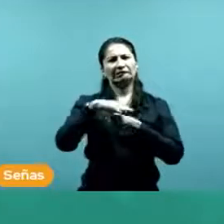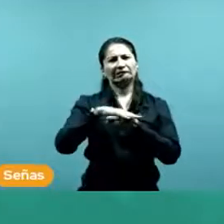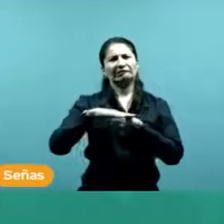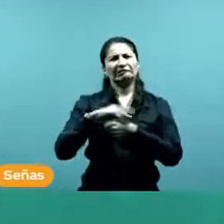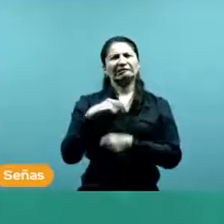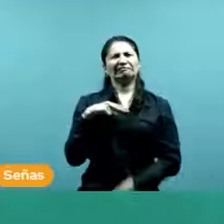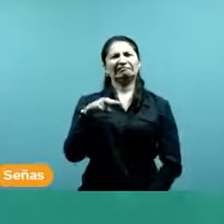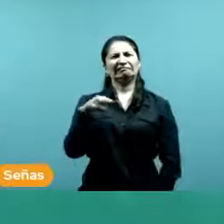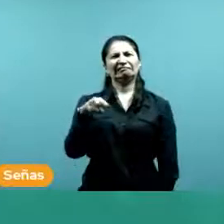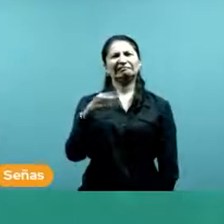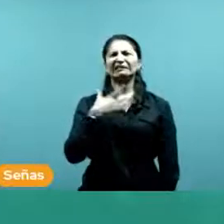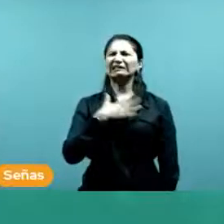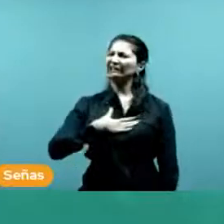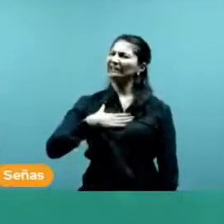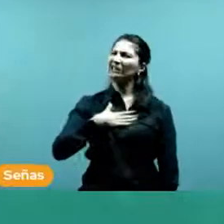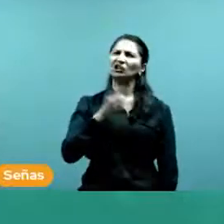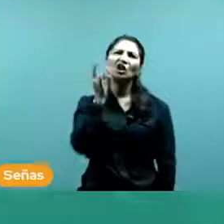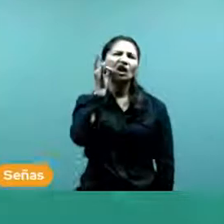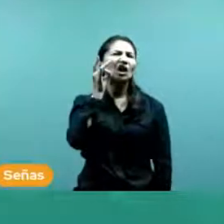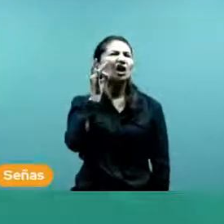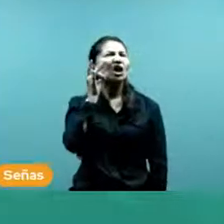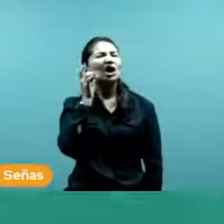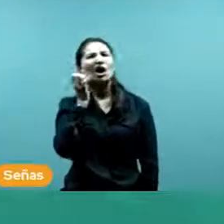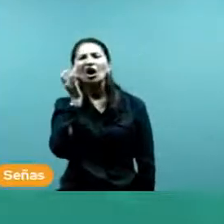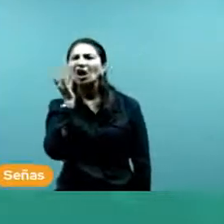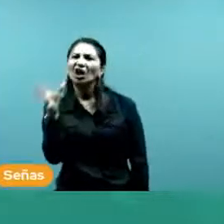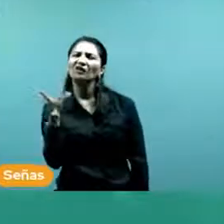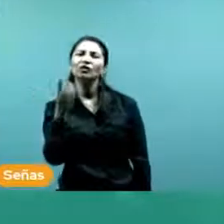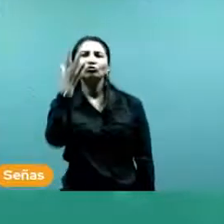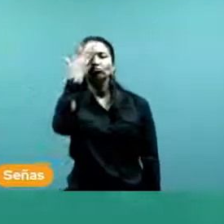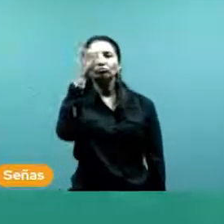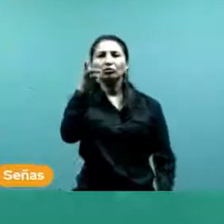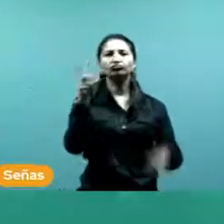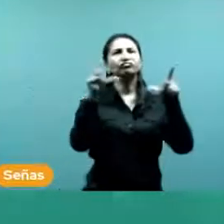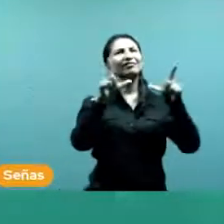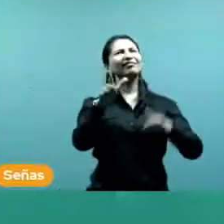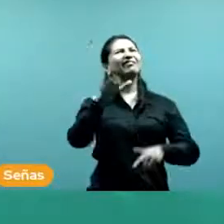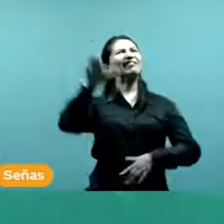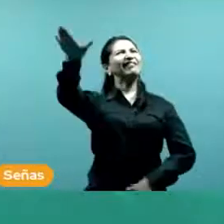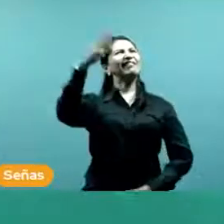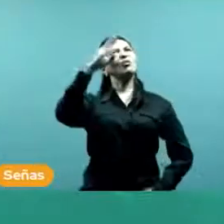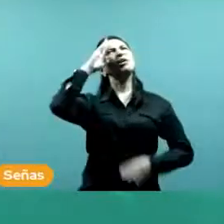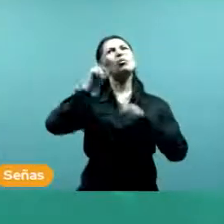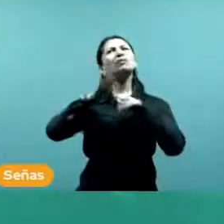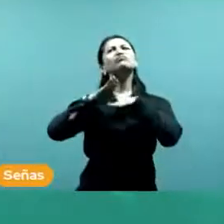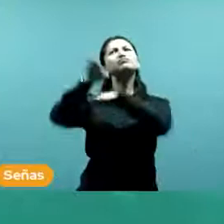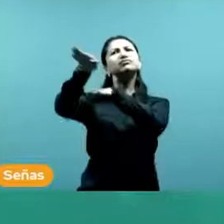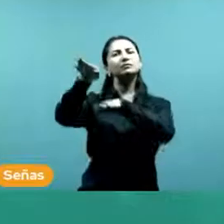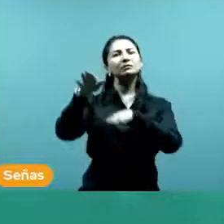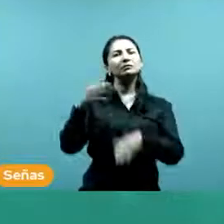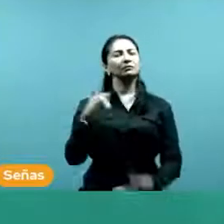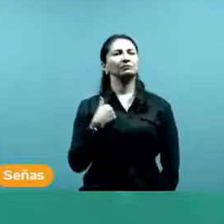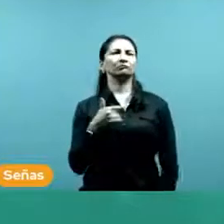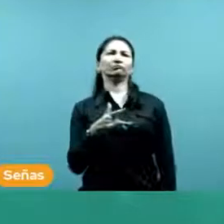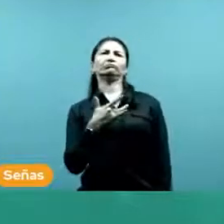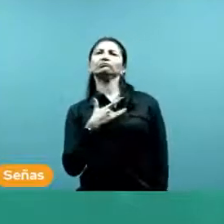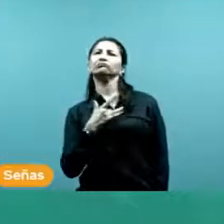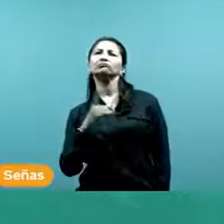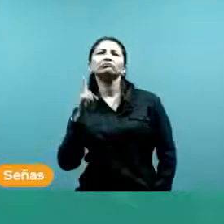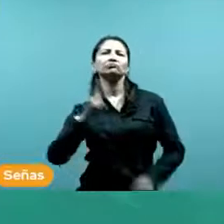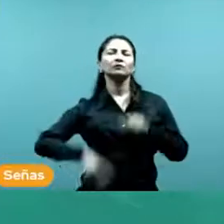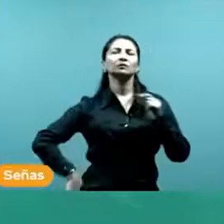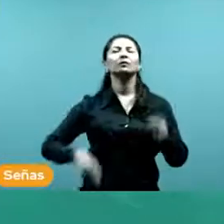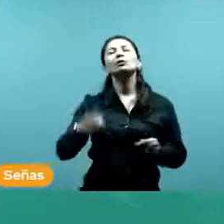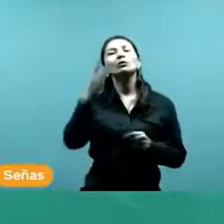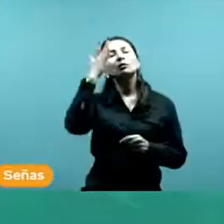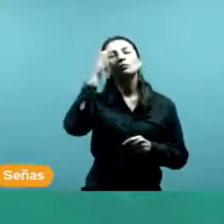the museum reacted with some harsh words about the problem that we can see in the picture. Muy fuerte con respecto al problema